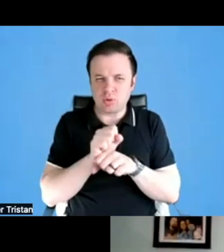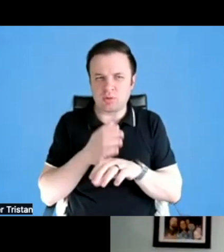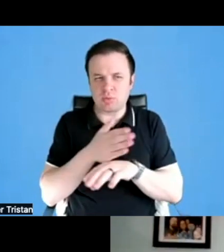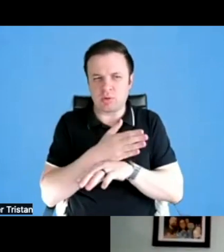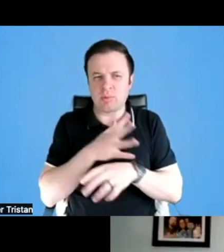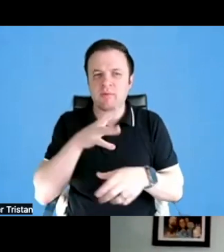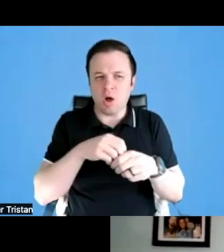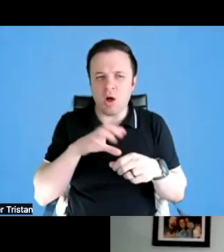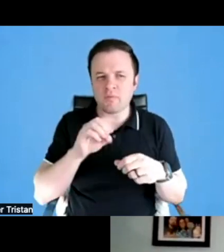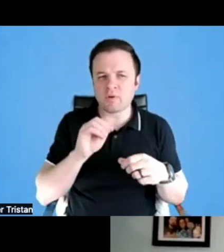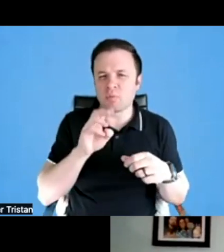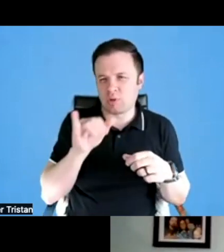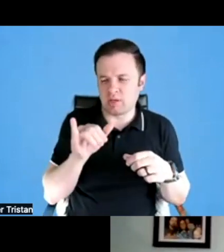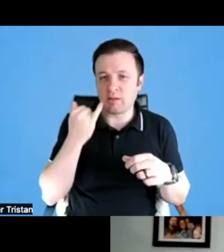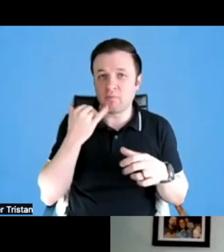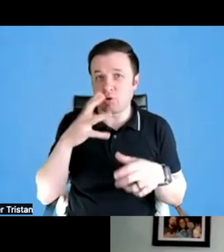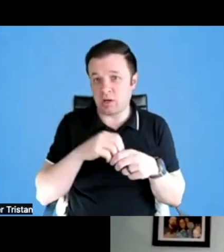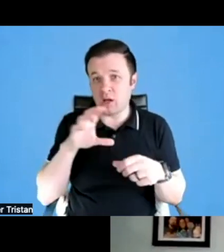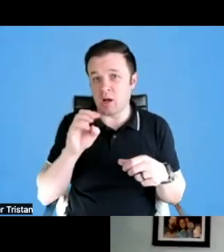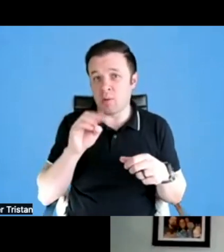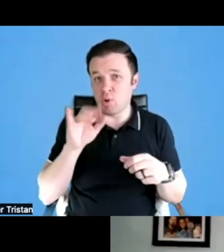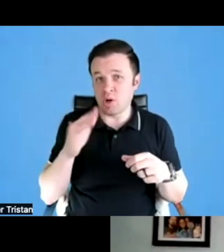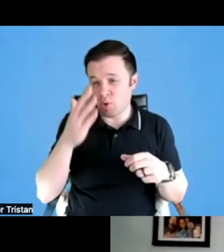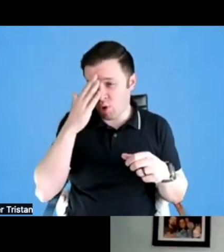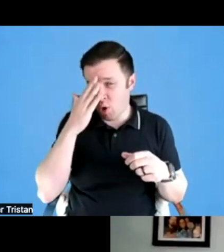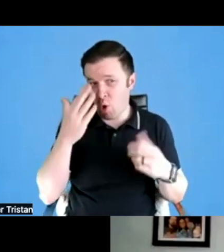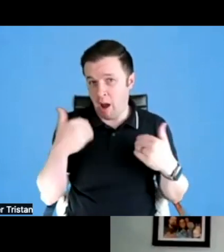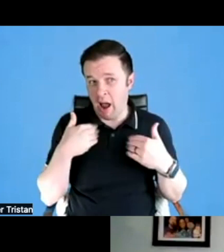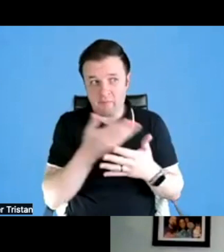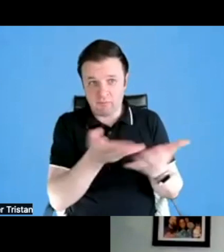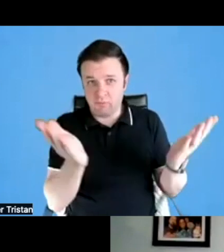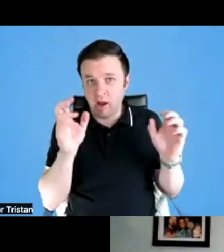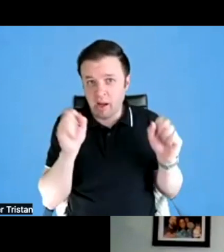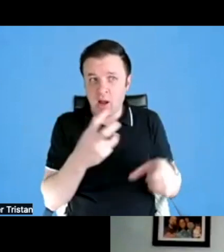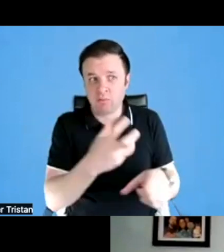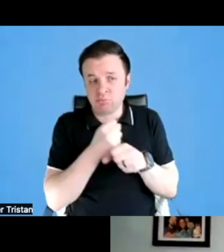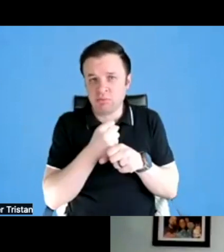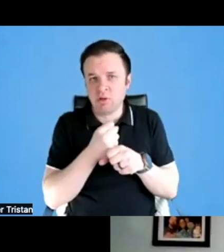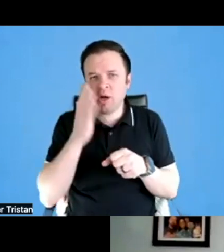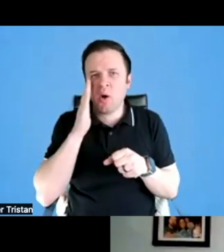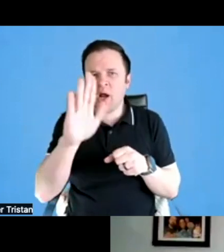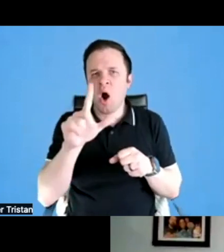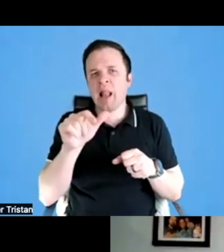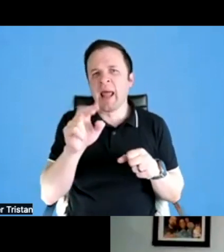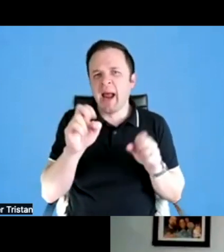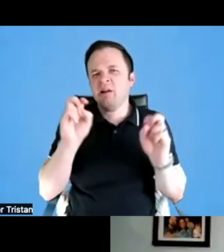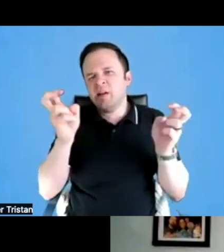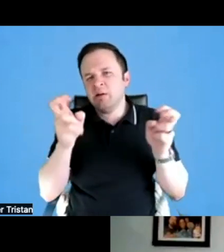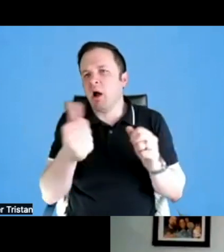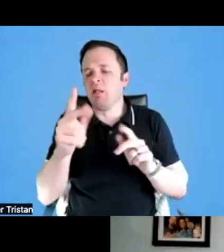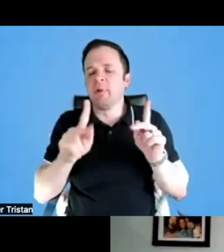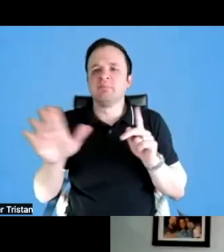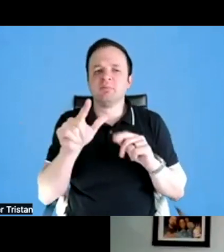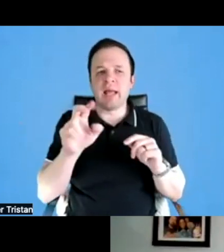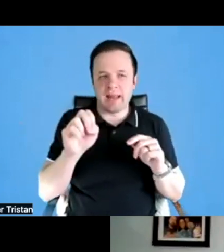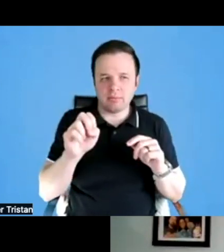community. Right. So when you're in a community and you know what's available, it's also knowing what's your lane and what are other people's lanes so that you can